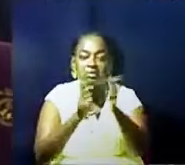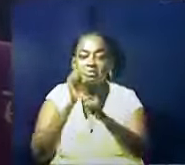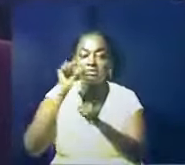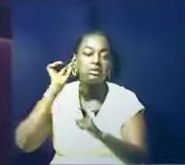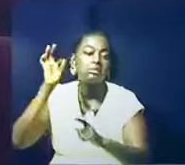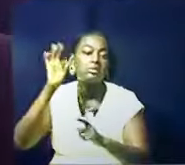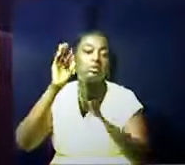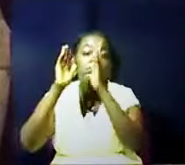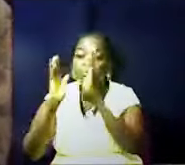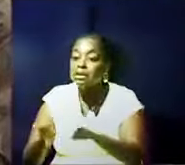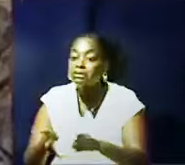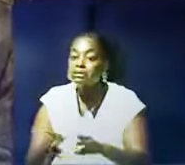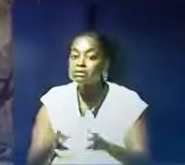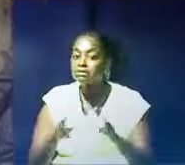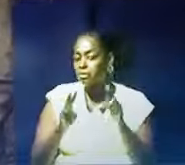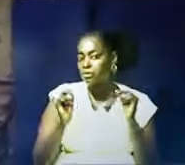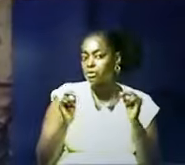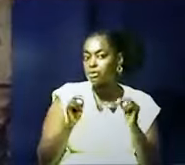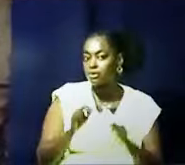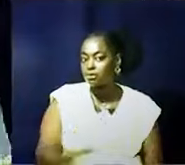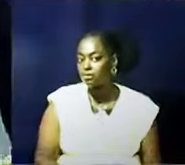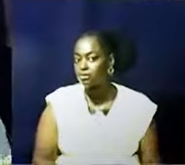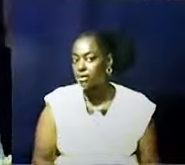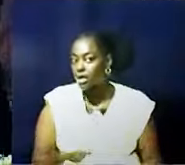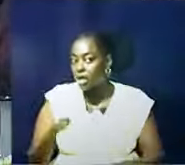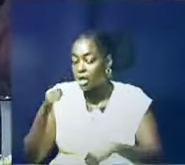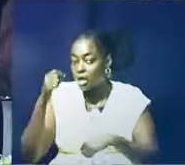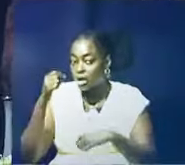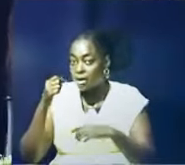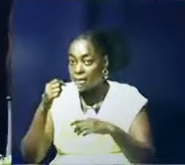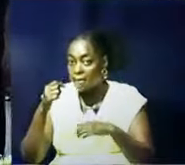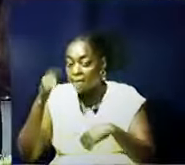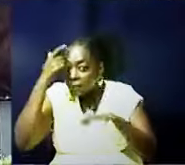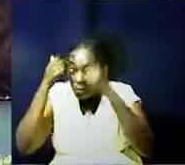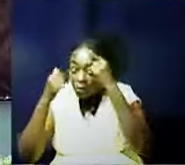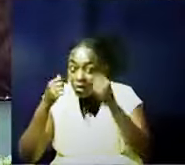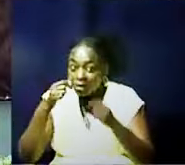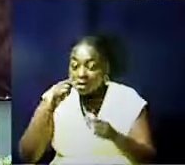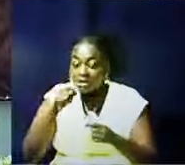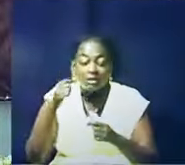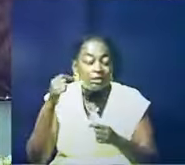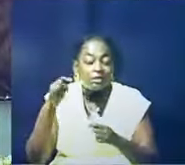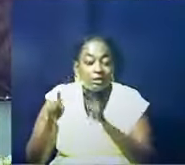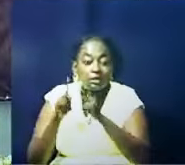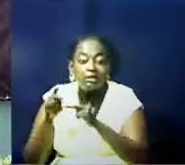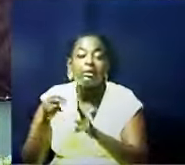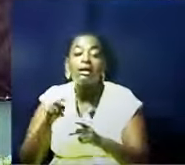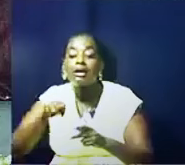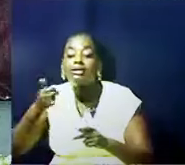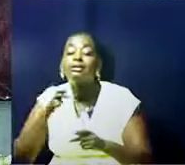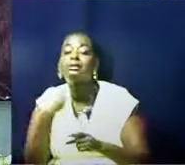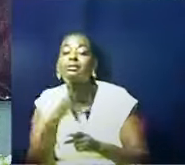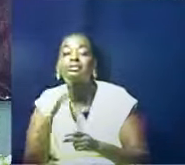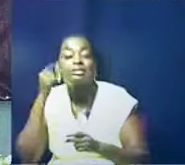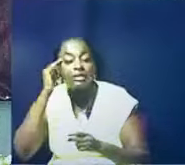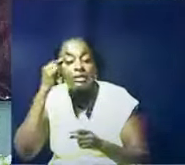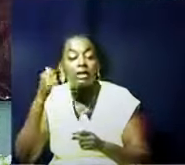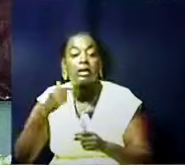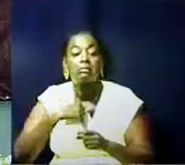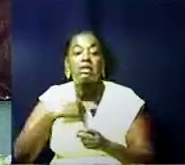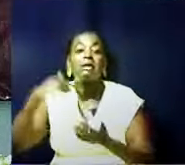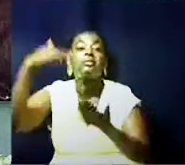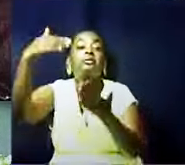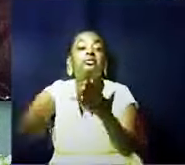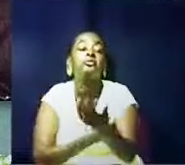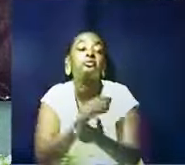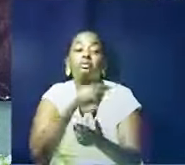you are a newcomer. Because I okasa phone ya dear na or no can say yet ye ni won. Why are pastors saying this? A